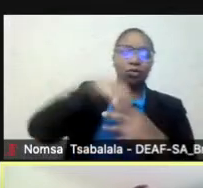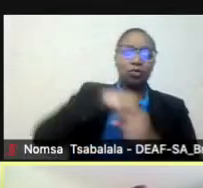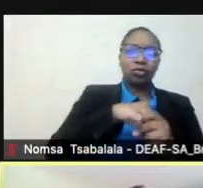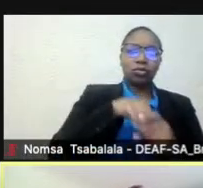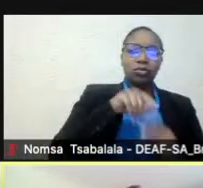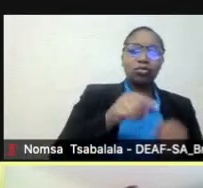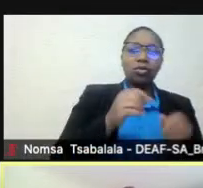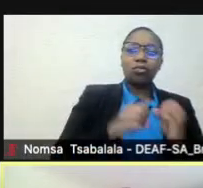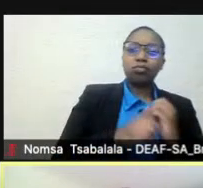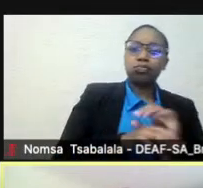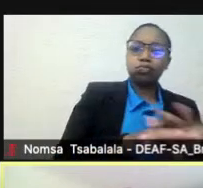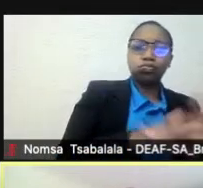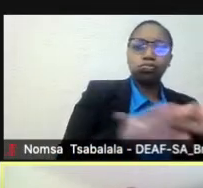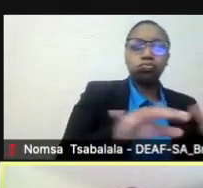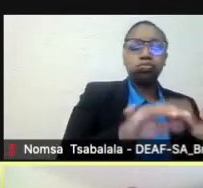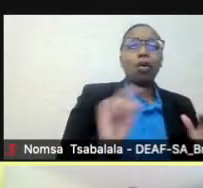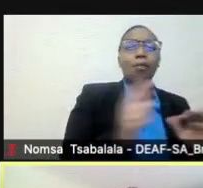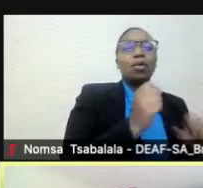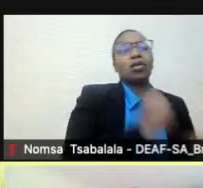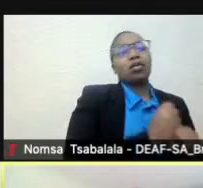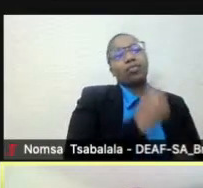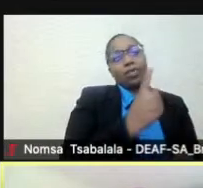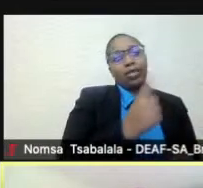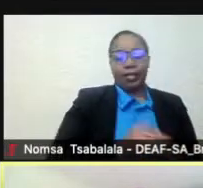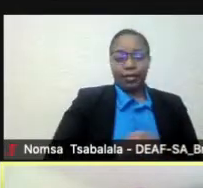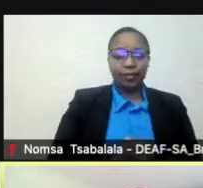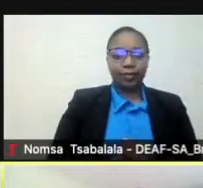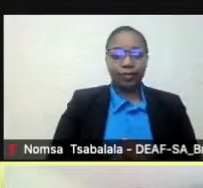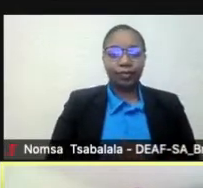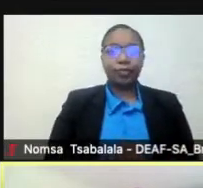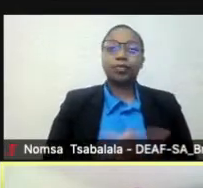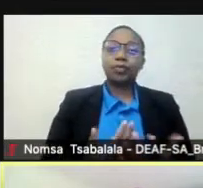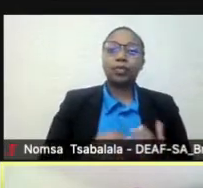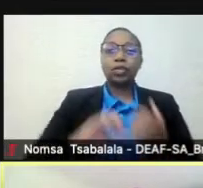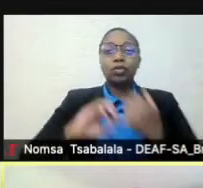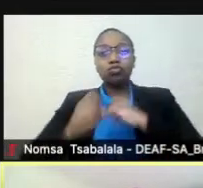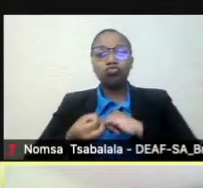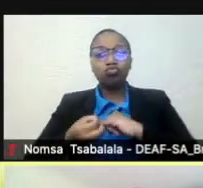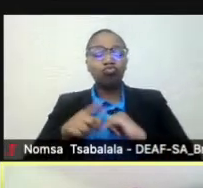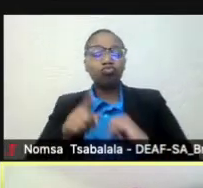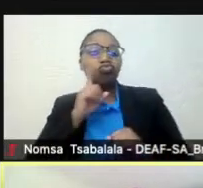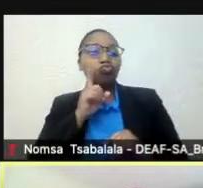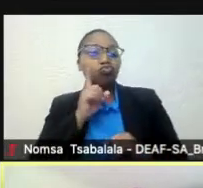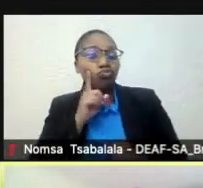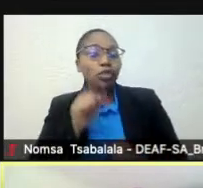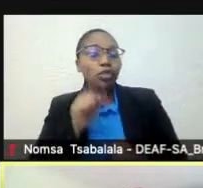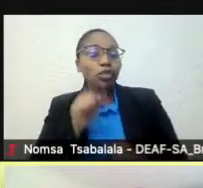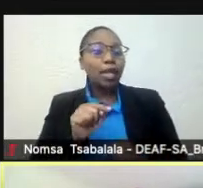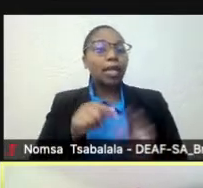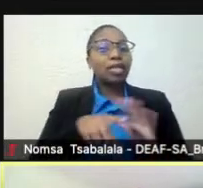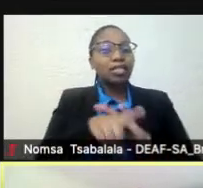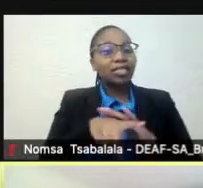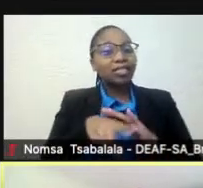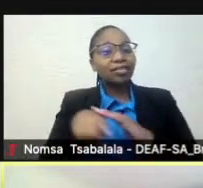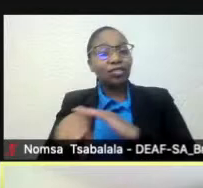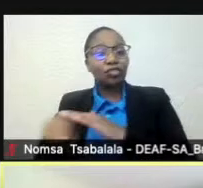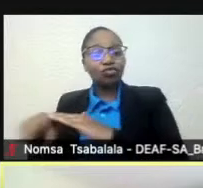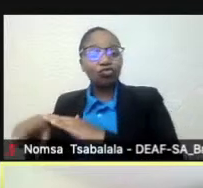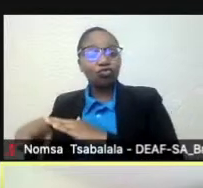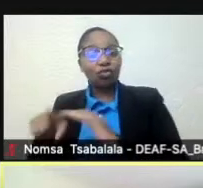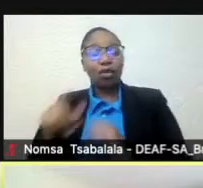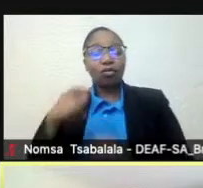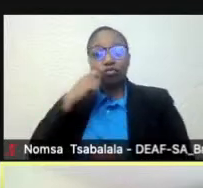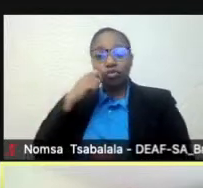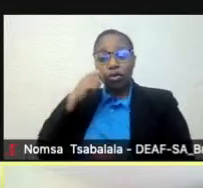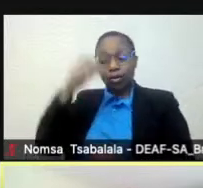rest of Gauteng. In terms of just showing the districts that this has been observed in all of the districts, obviously, Tshwane had taken